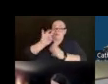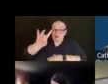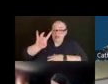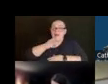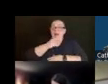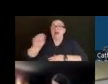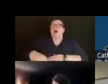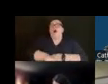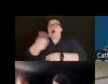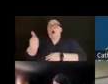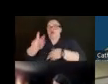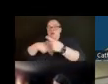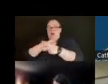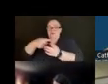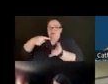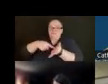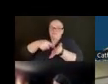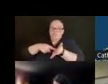subsidized housing.